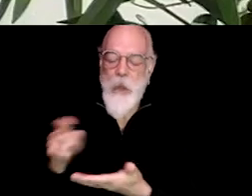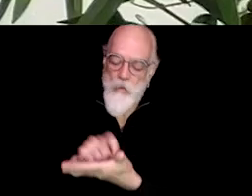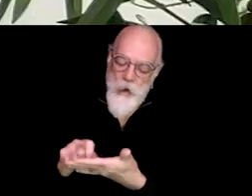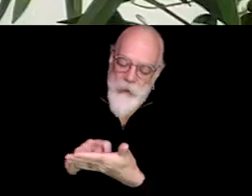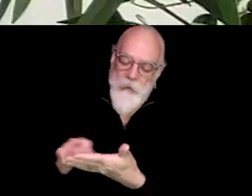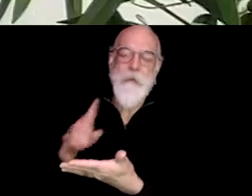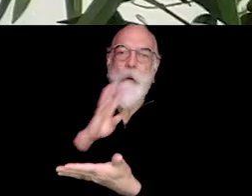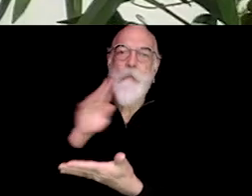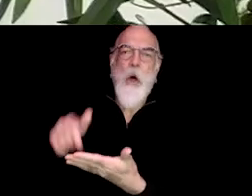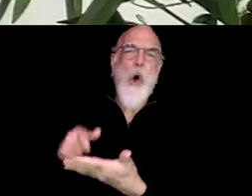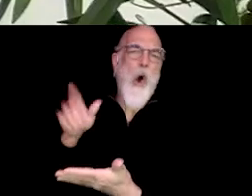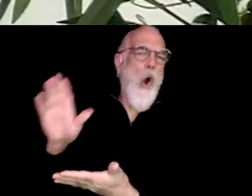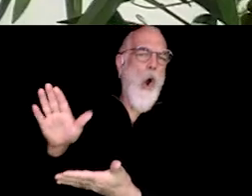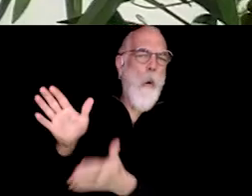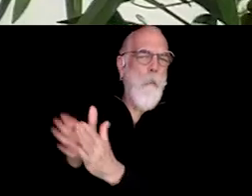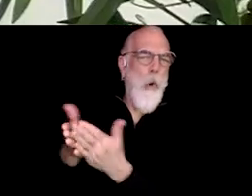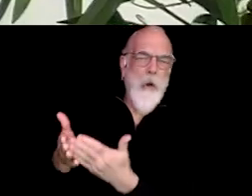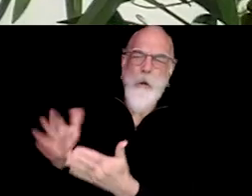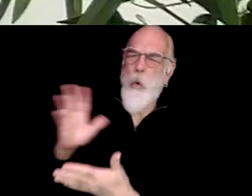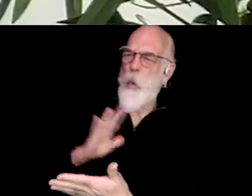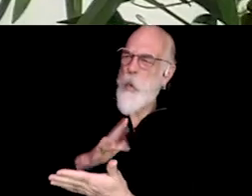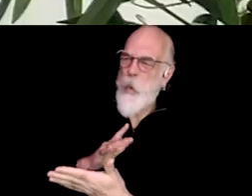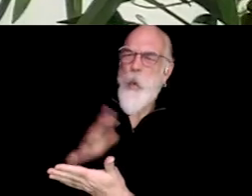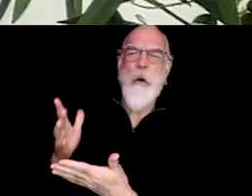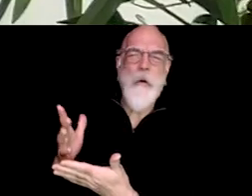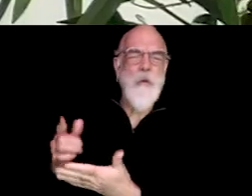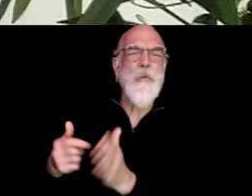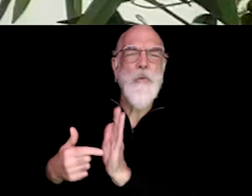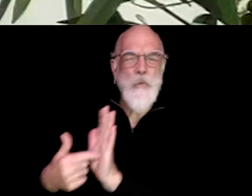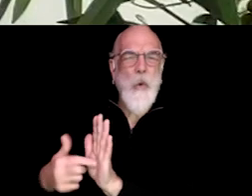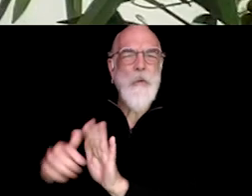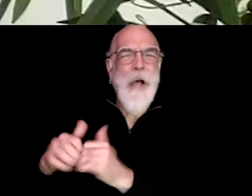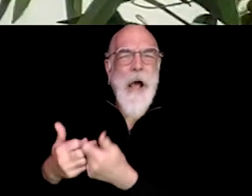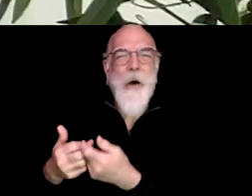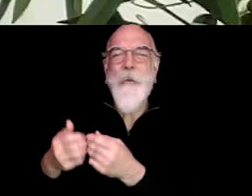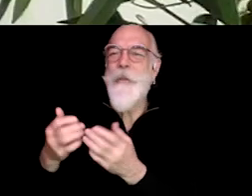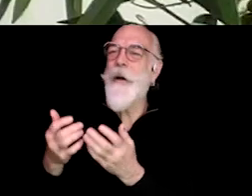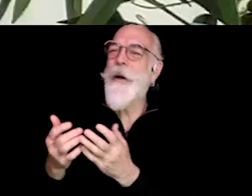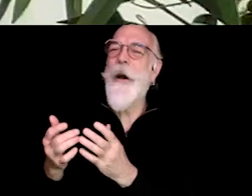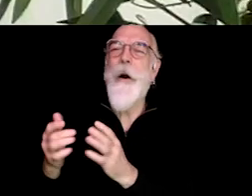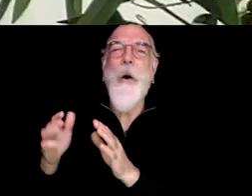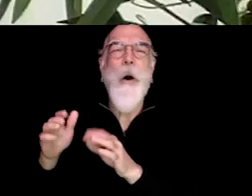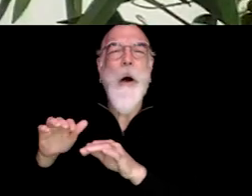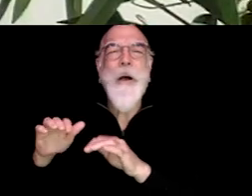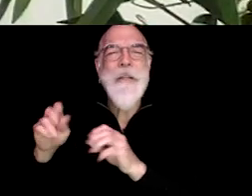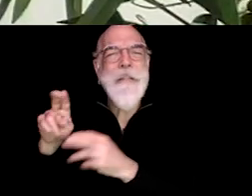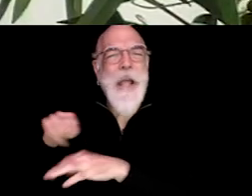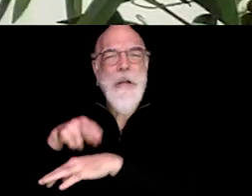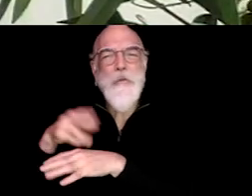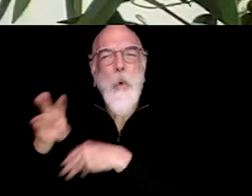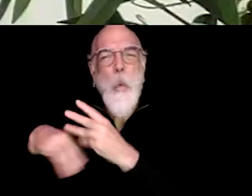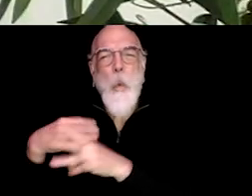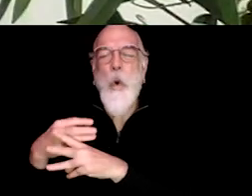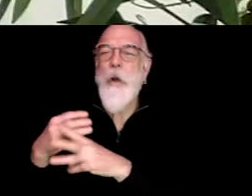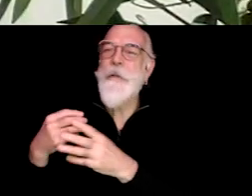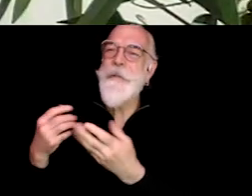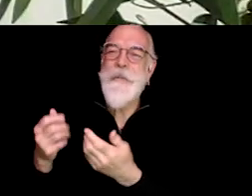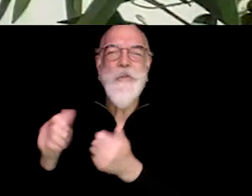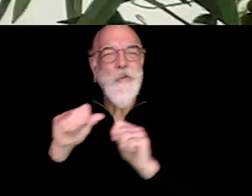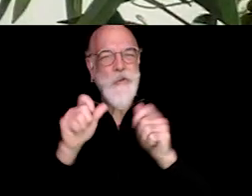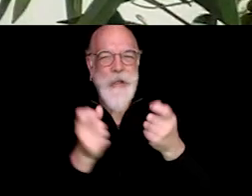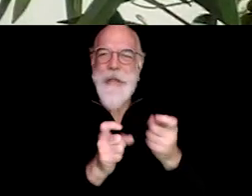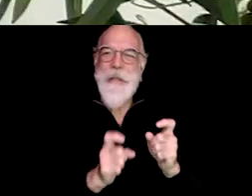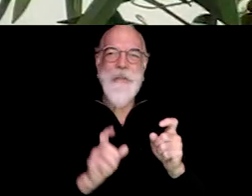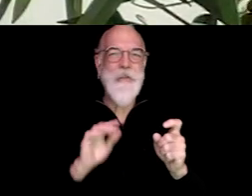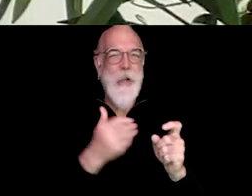book is a brilliant evocation of the infinite ways in which the subjects of nature shape human perception and being. In both